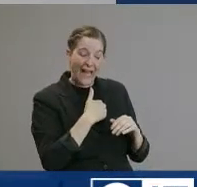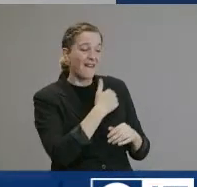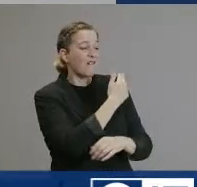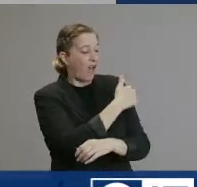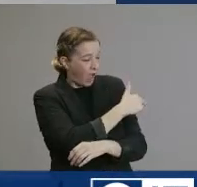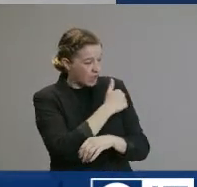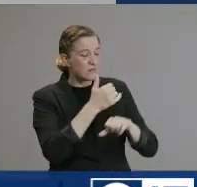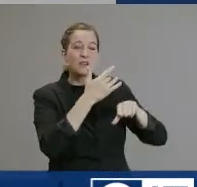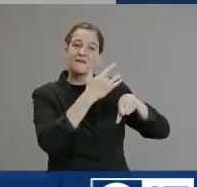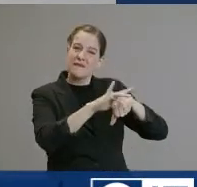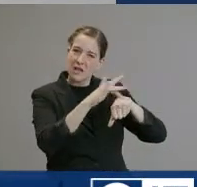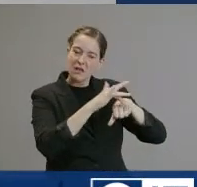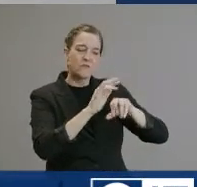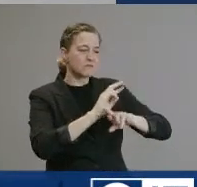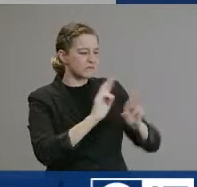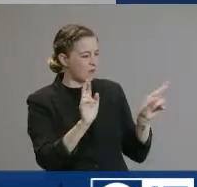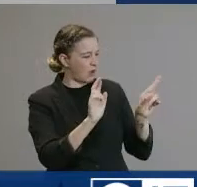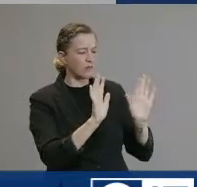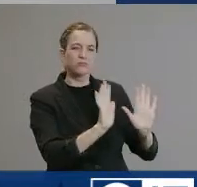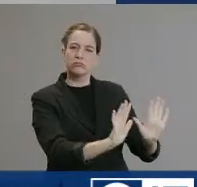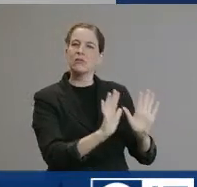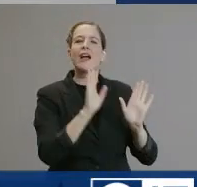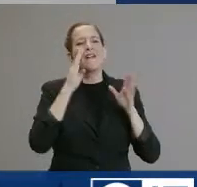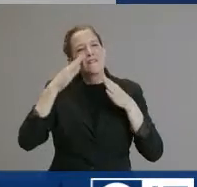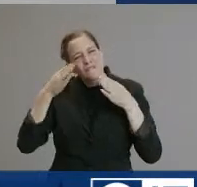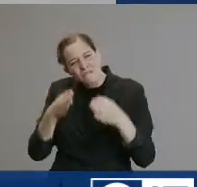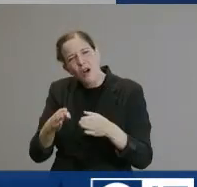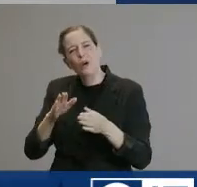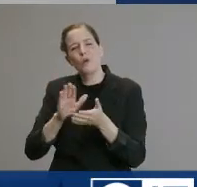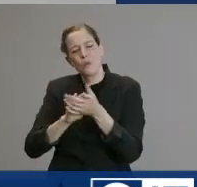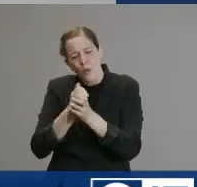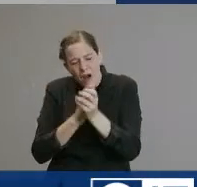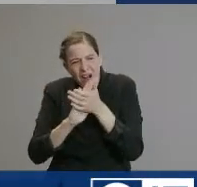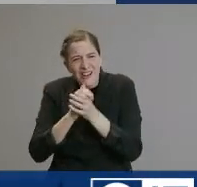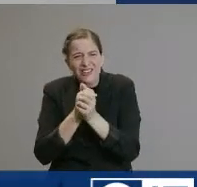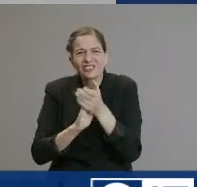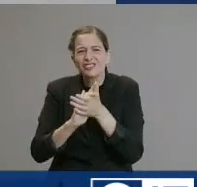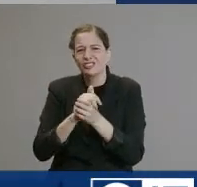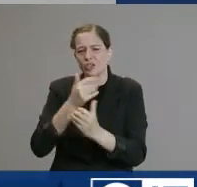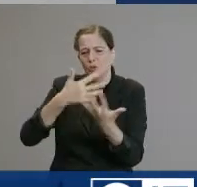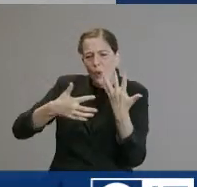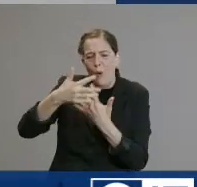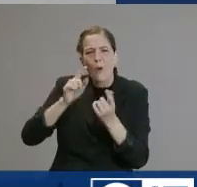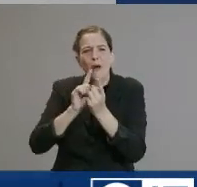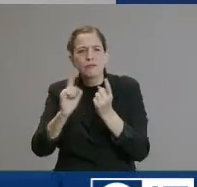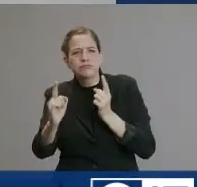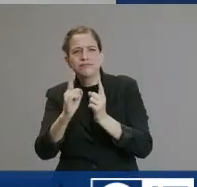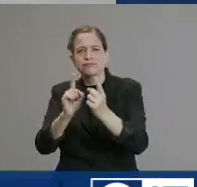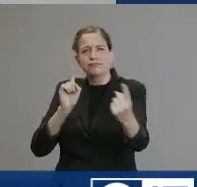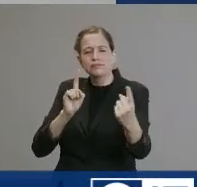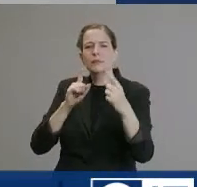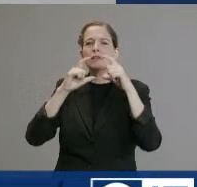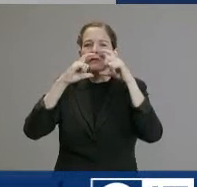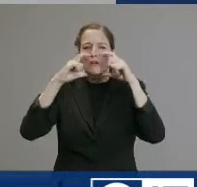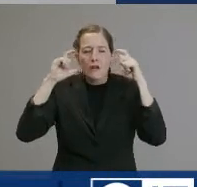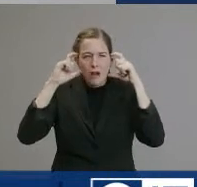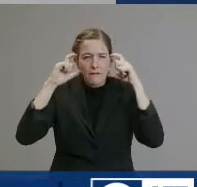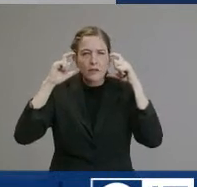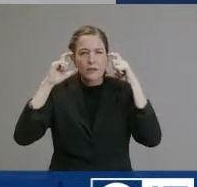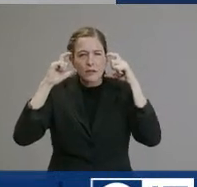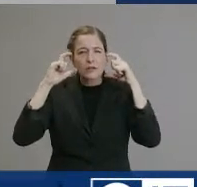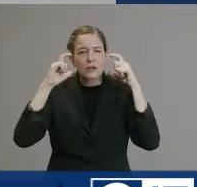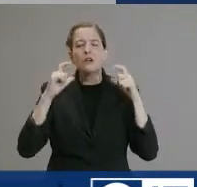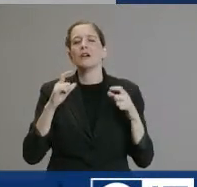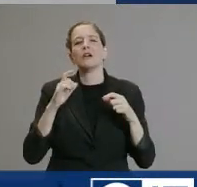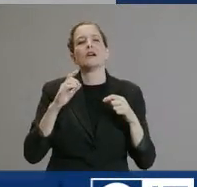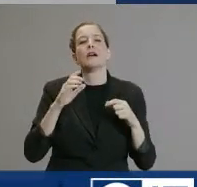efforts on washing our hands, social distancing, covering our face when we can't social distance. And if you're sick,